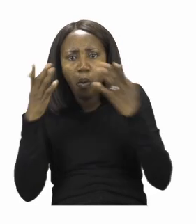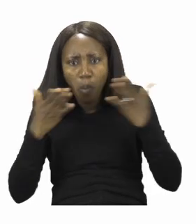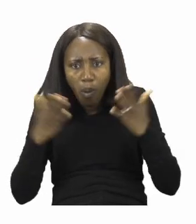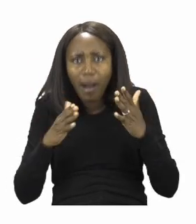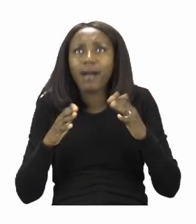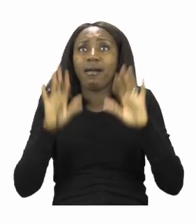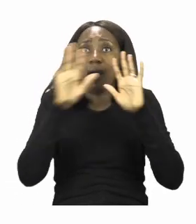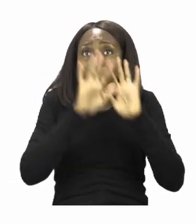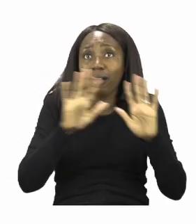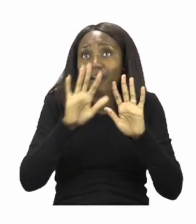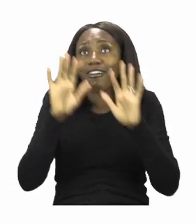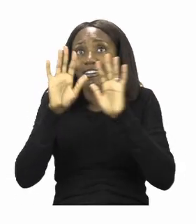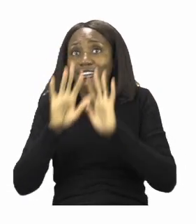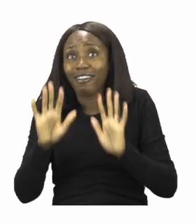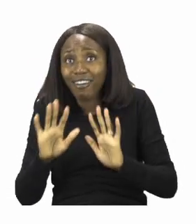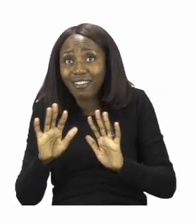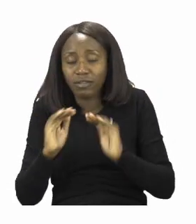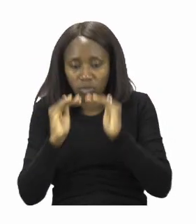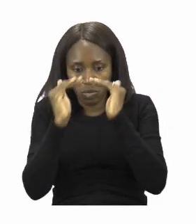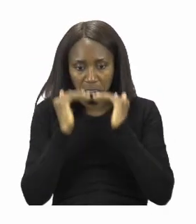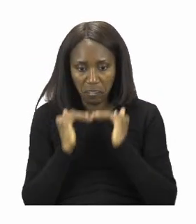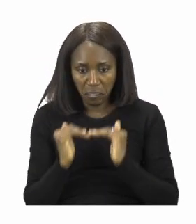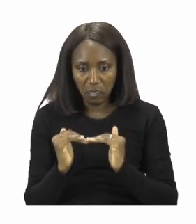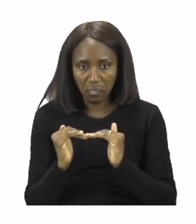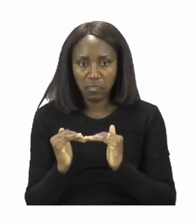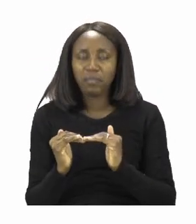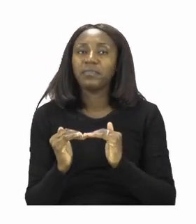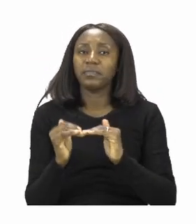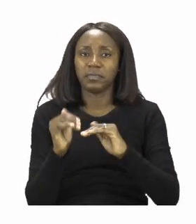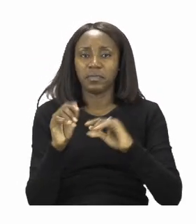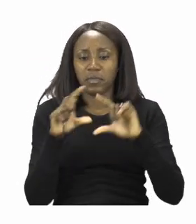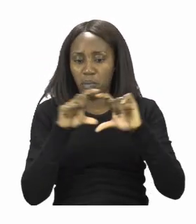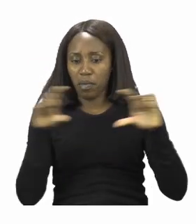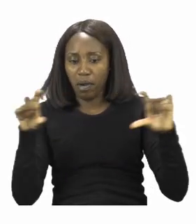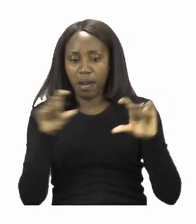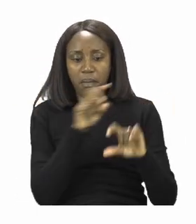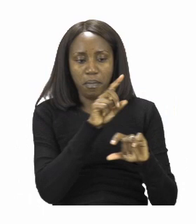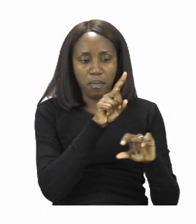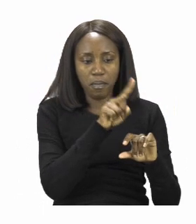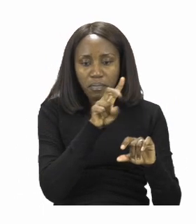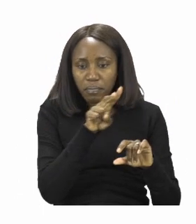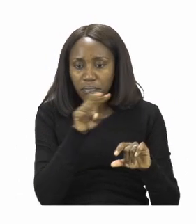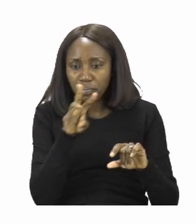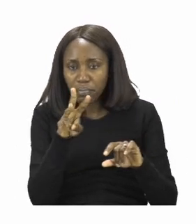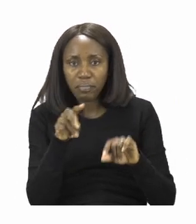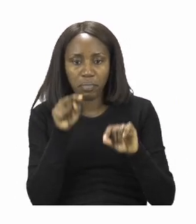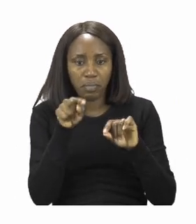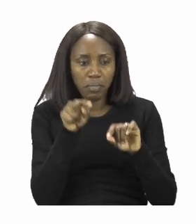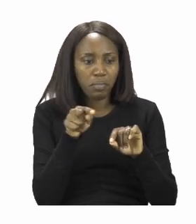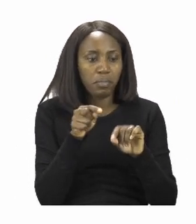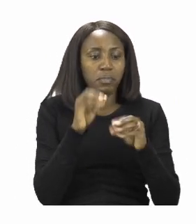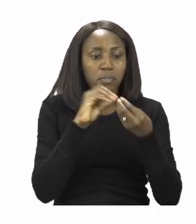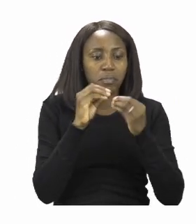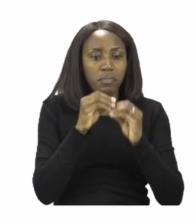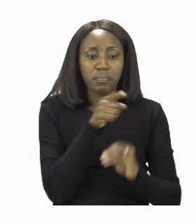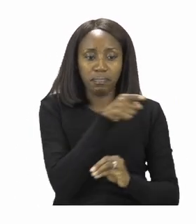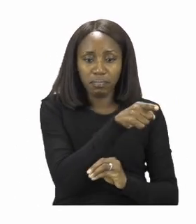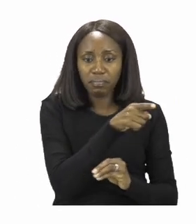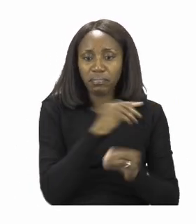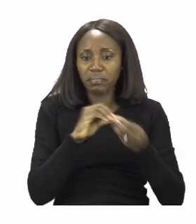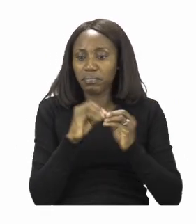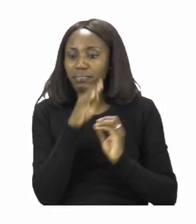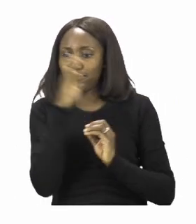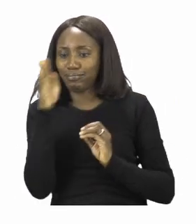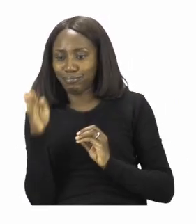you will look for the numbers before number 15 and the number after